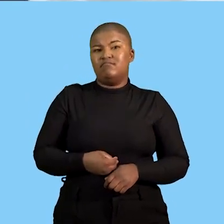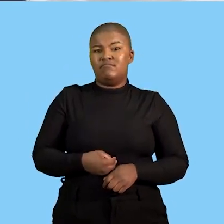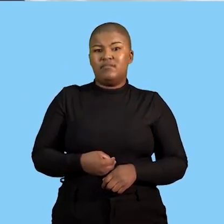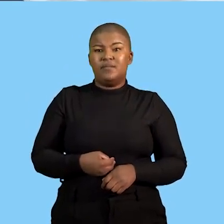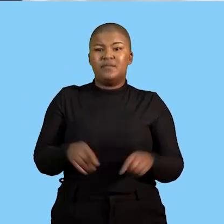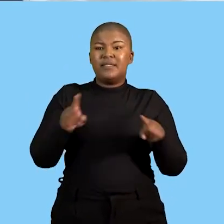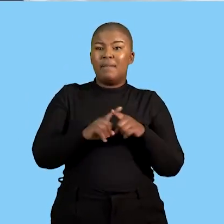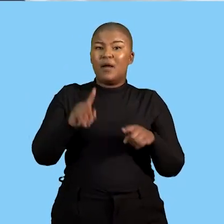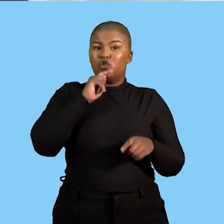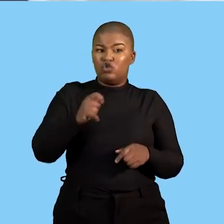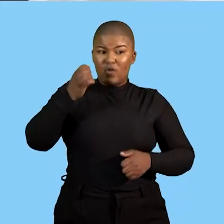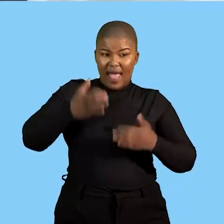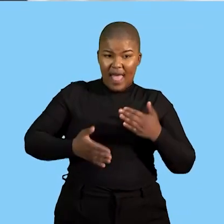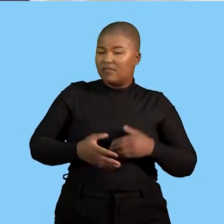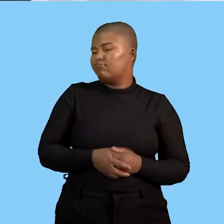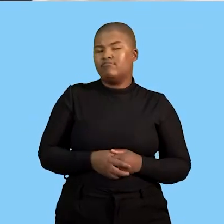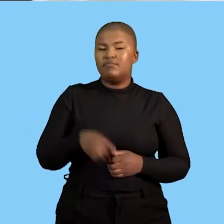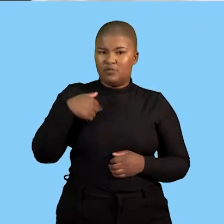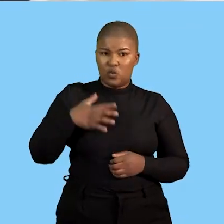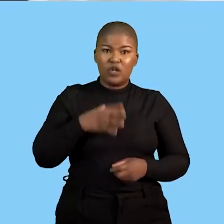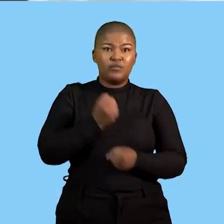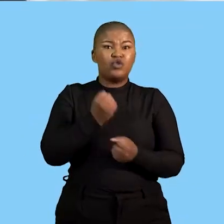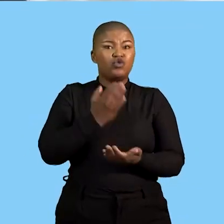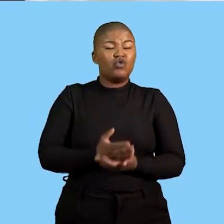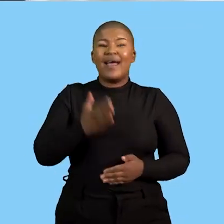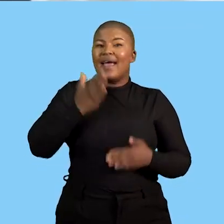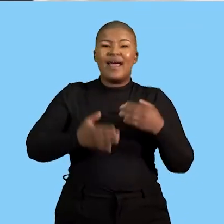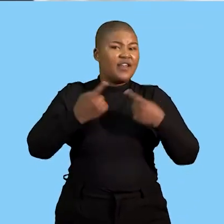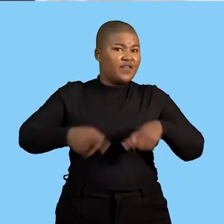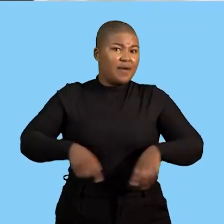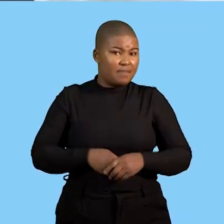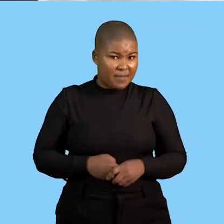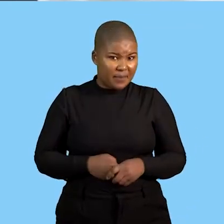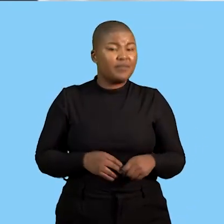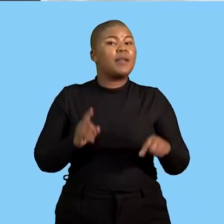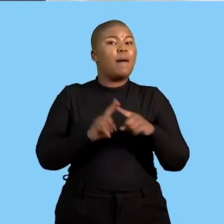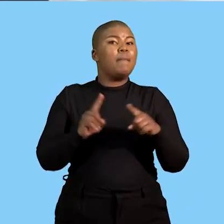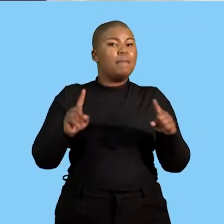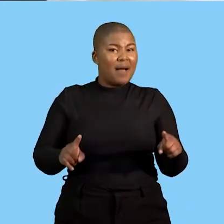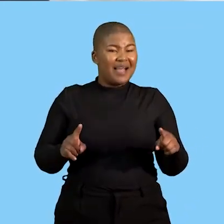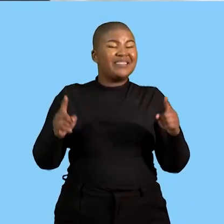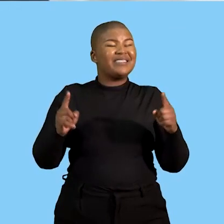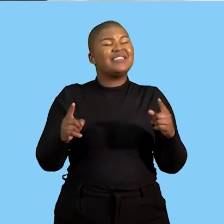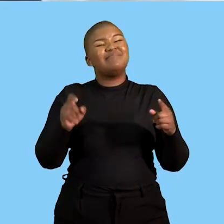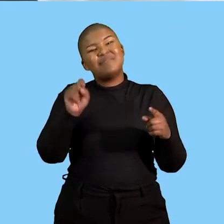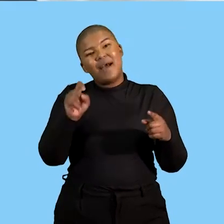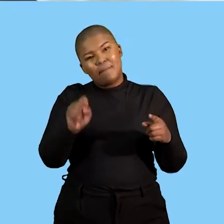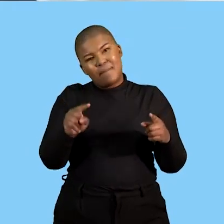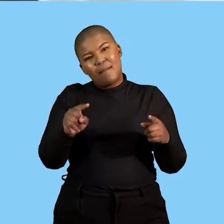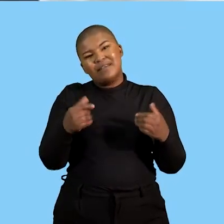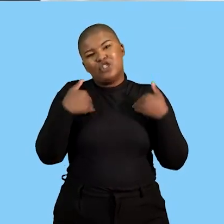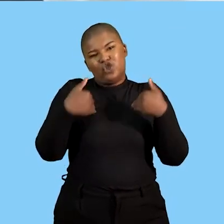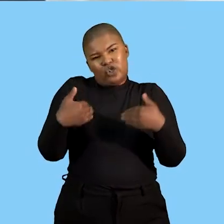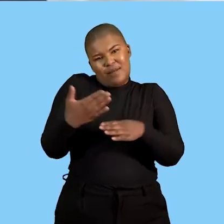is not the end. Let's make sure that we understand that part. This is not the end, but it is a stage before the